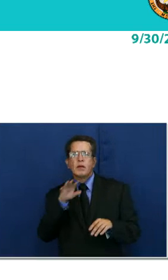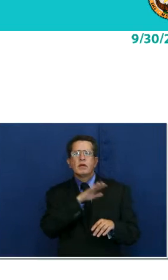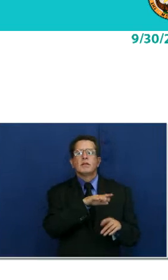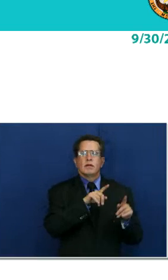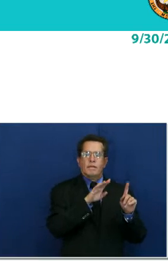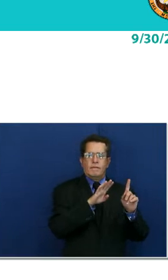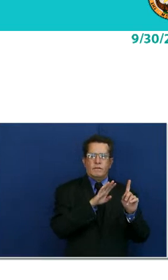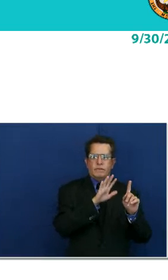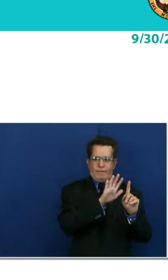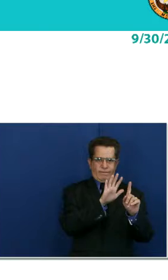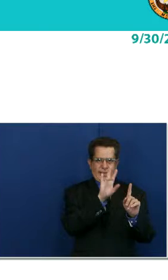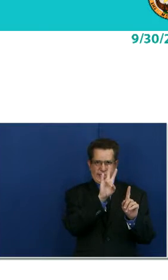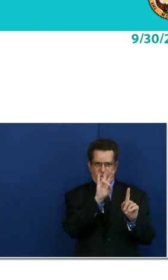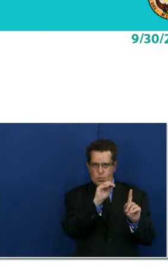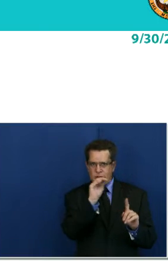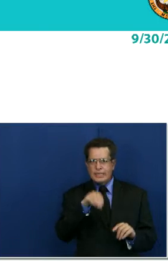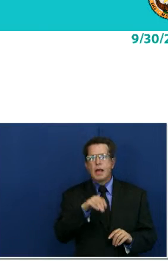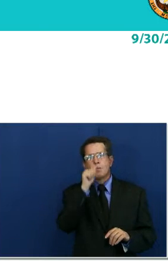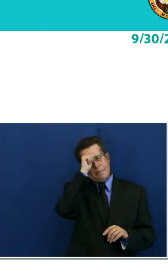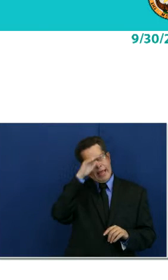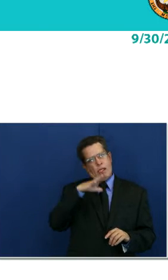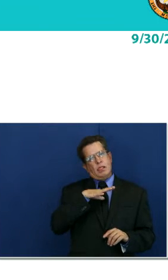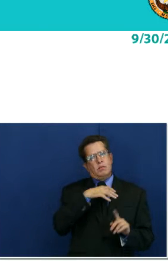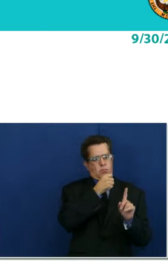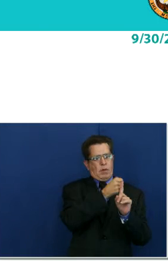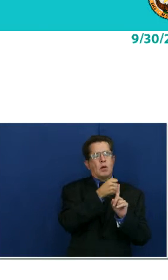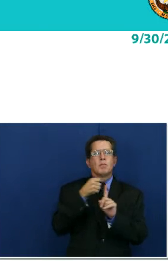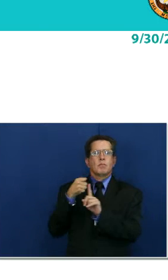443, or 57%, are male.